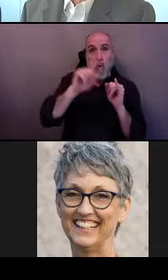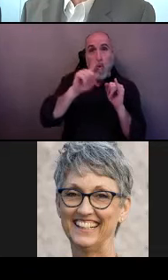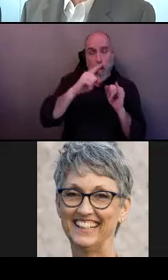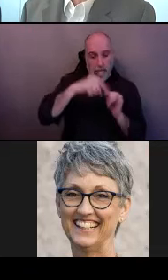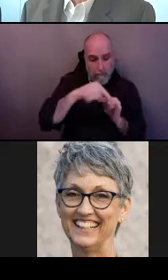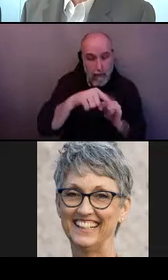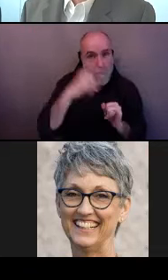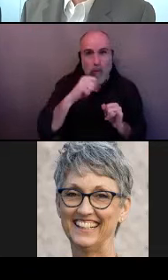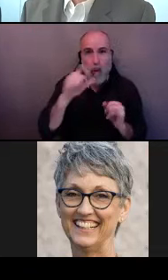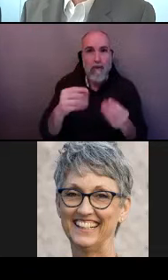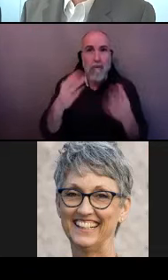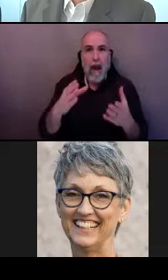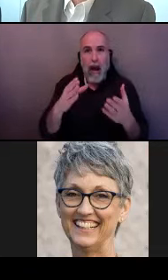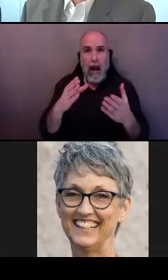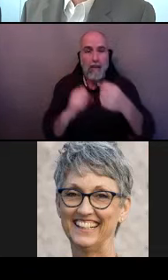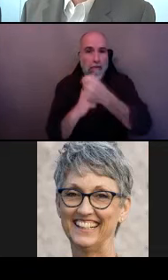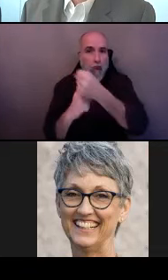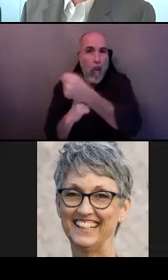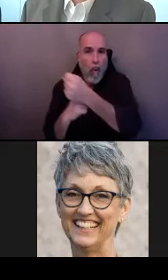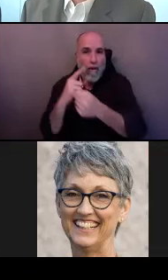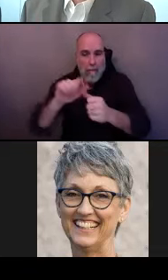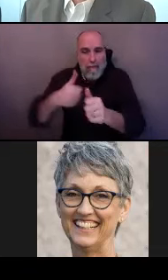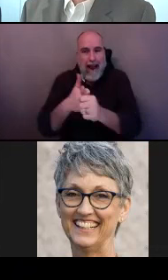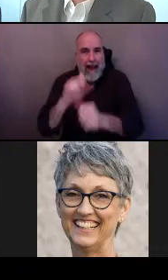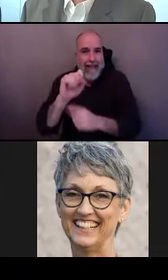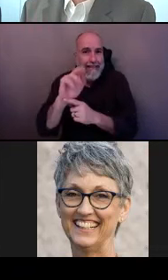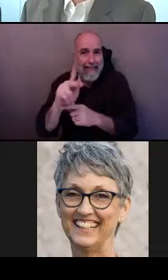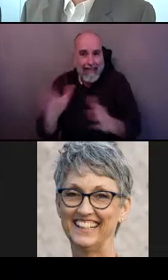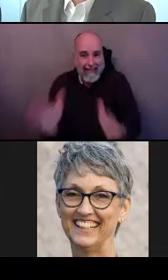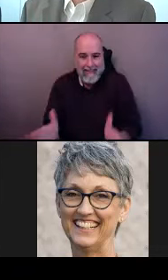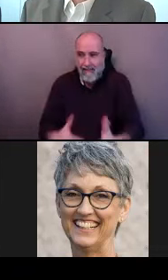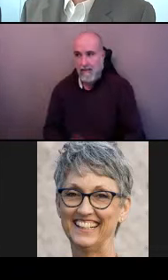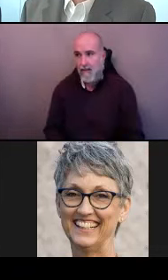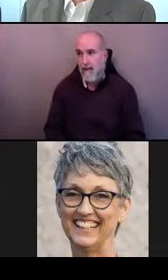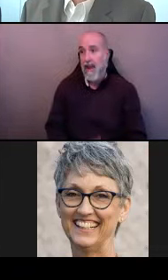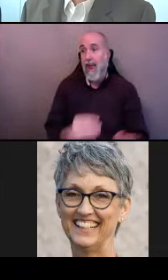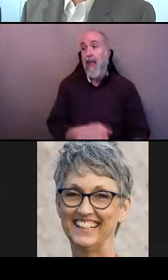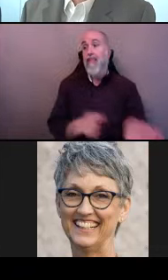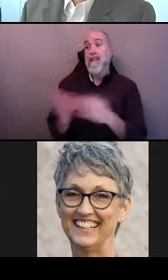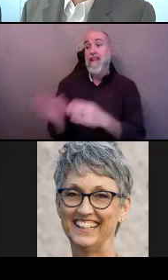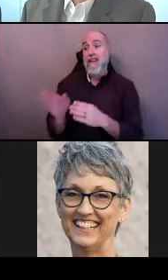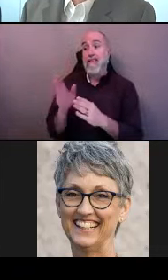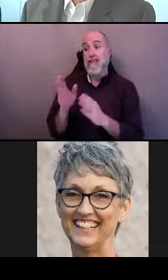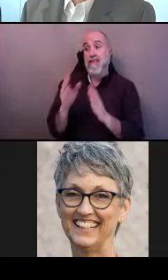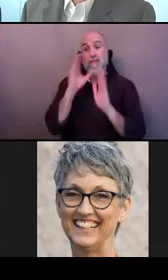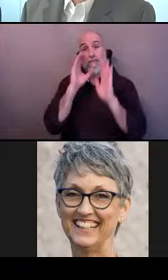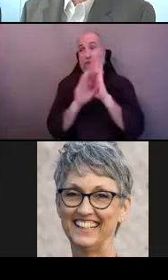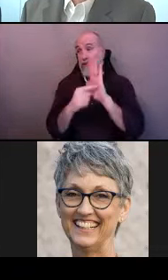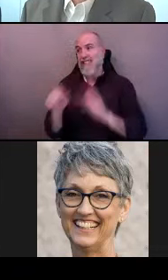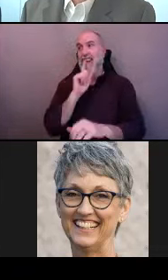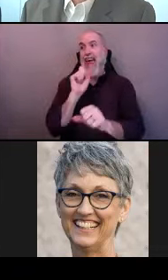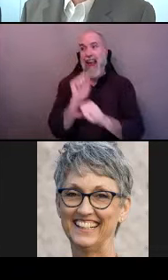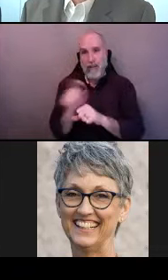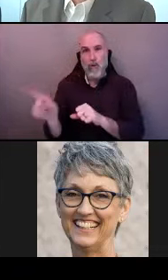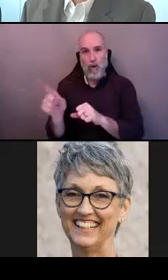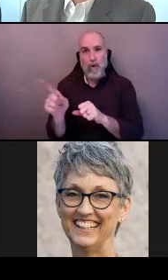you do not need to provide blocking behind the lavatory. And then our next image that we have is